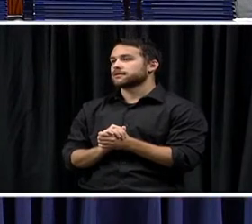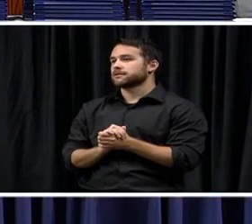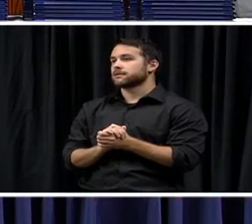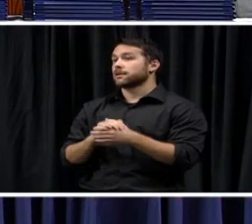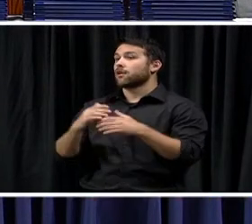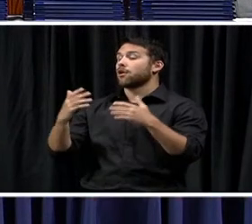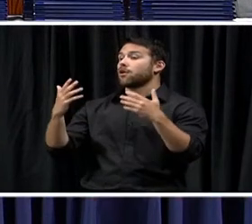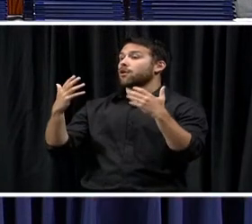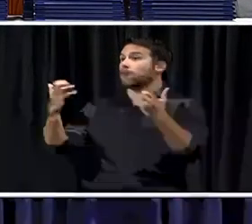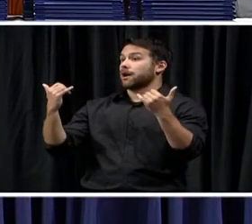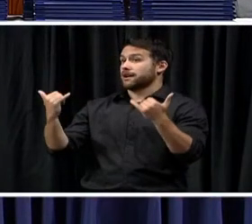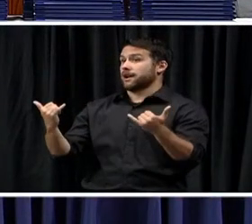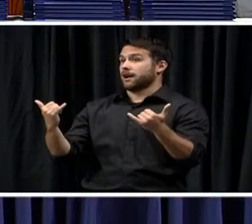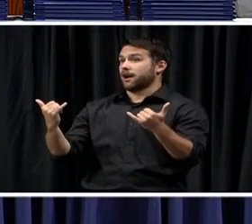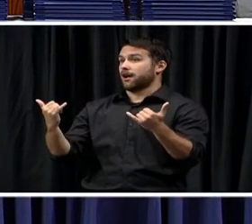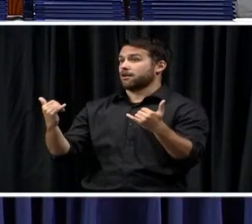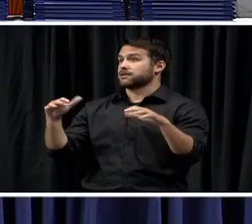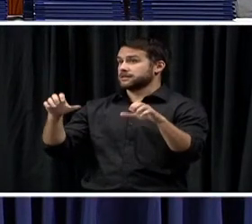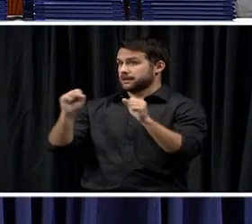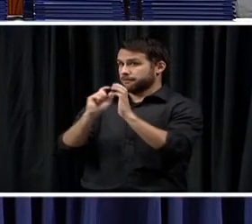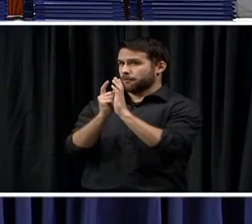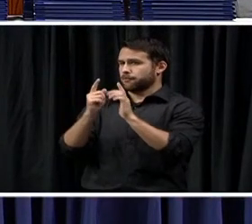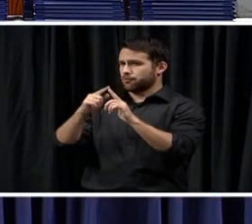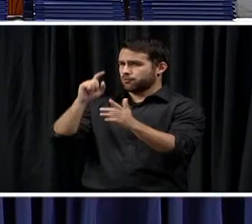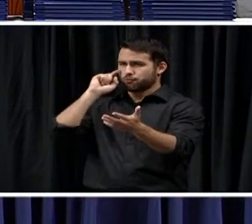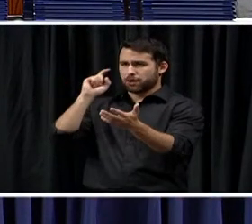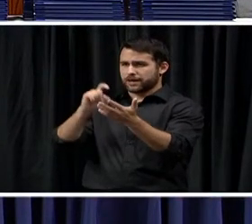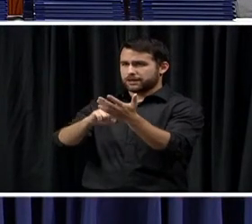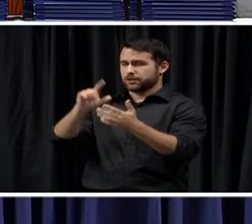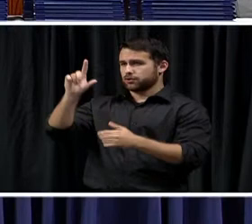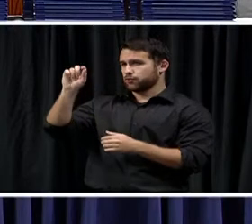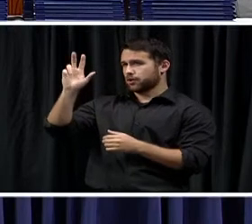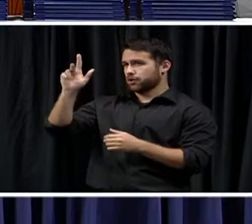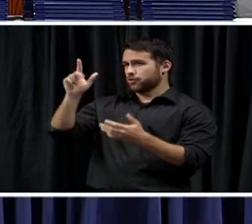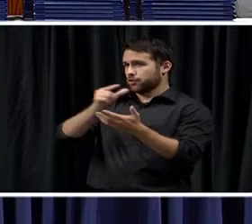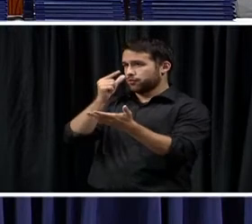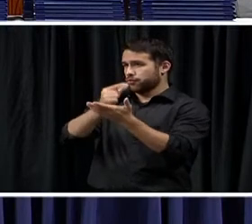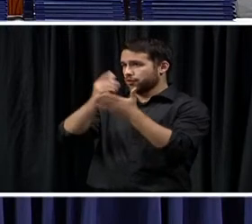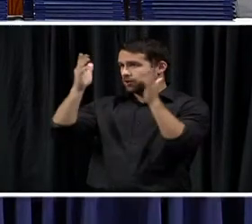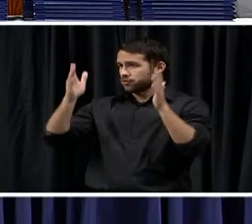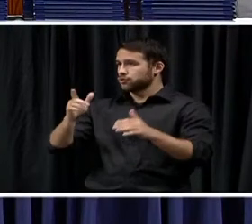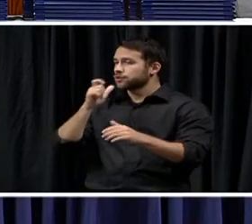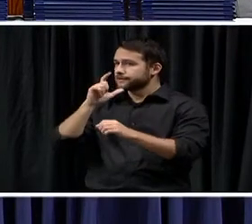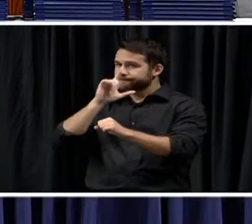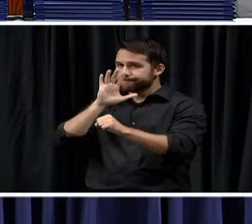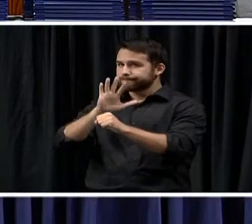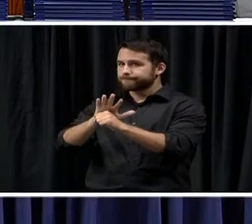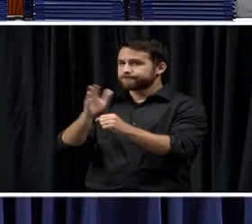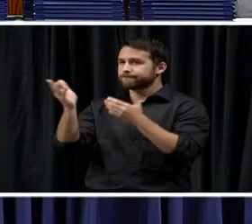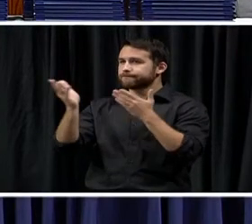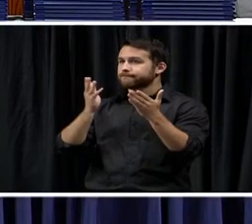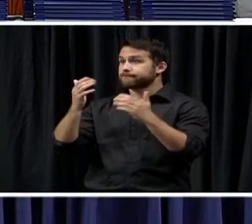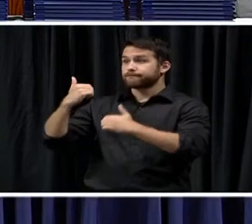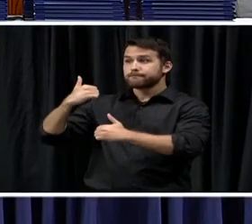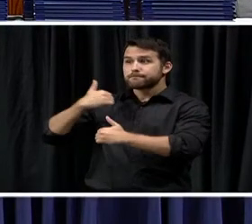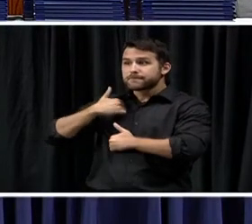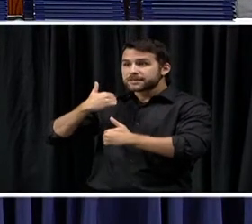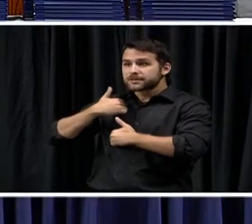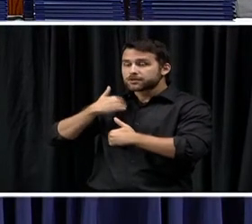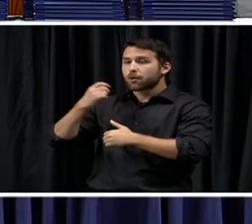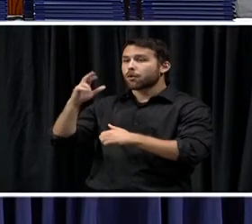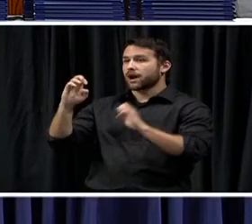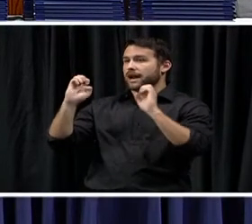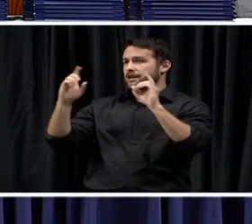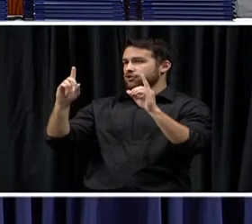I would like now to take a moment to recognize the 2023 graduates who have committed to service in the military or